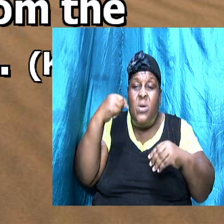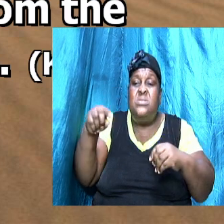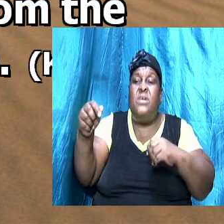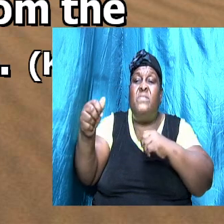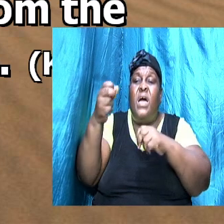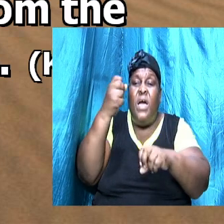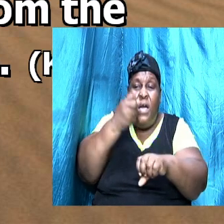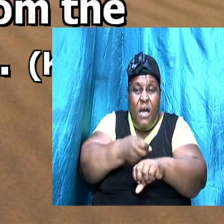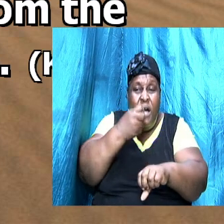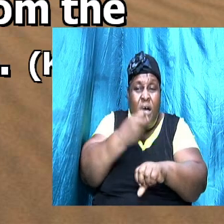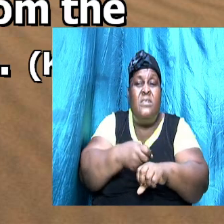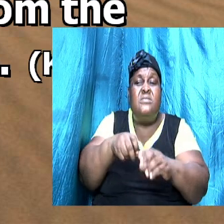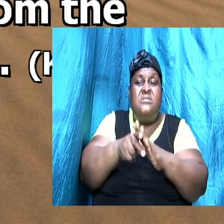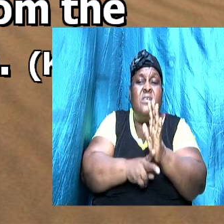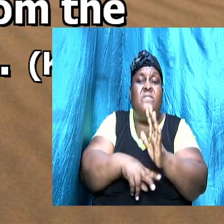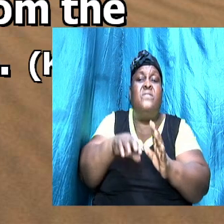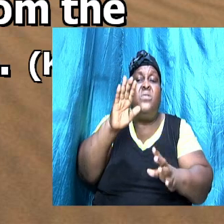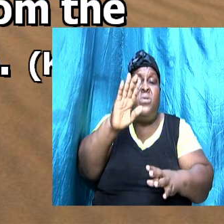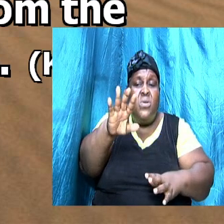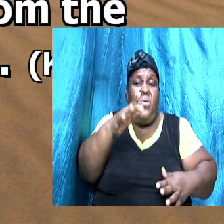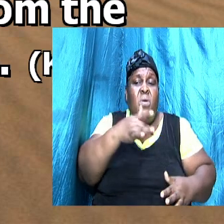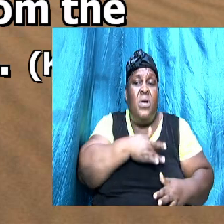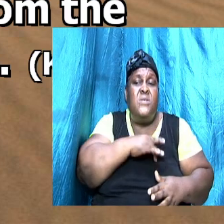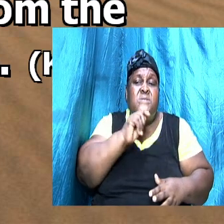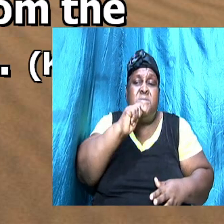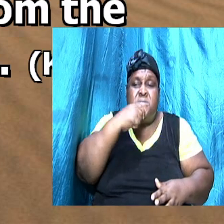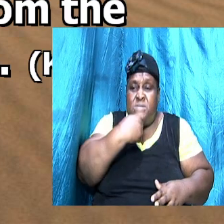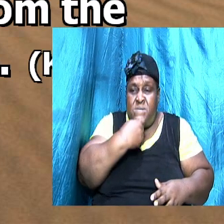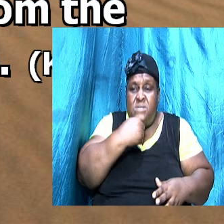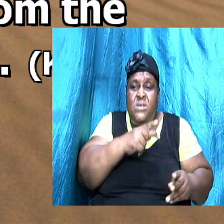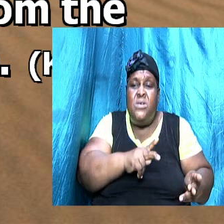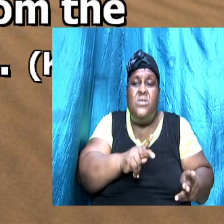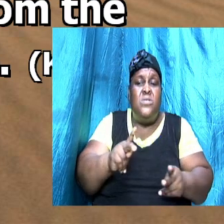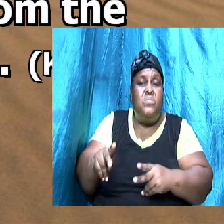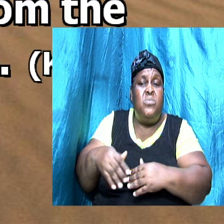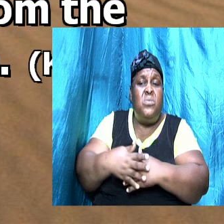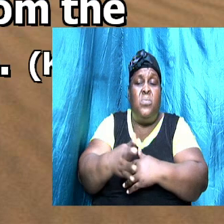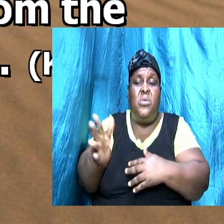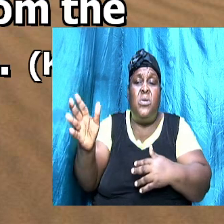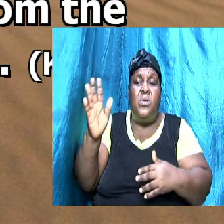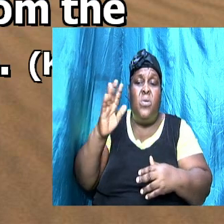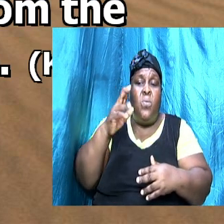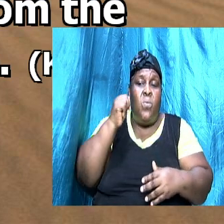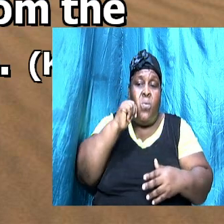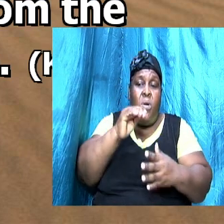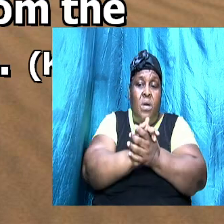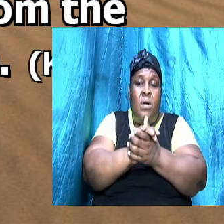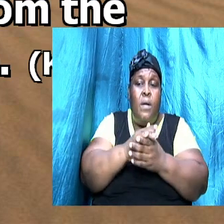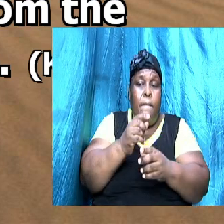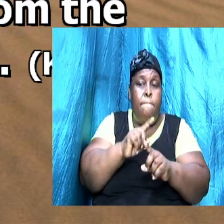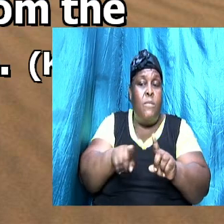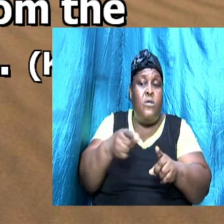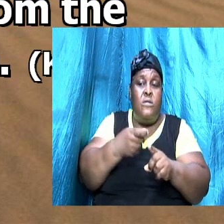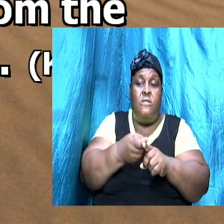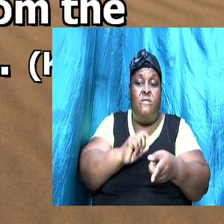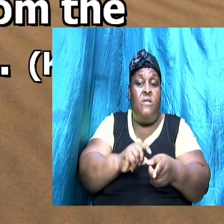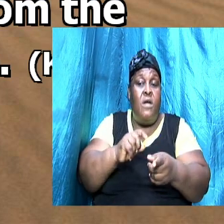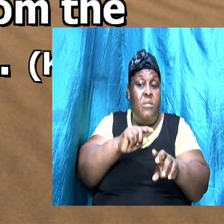hardness of your hearts, suffered you to put away your wives, But from the beginning it was not